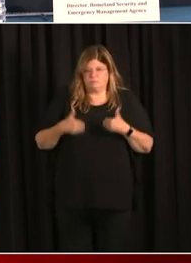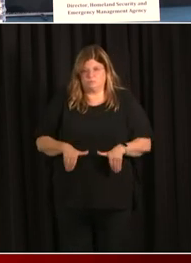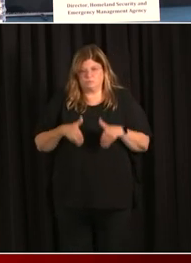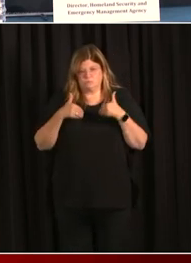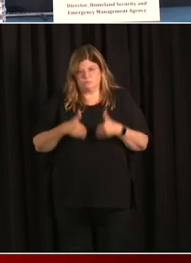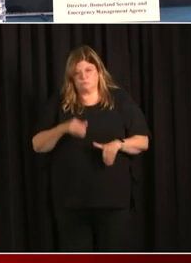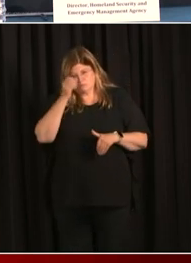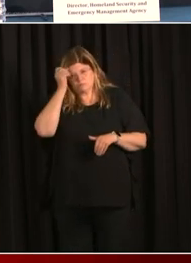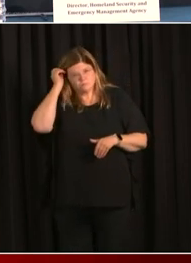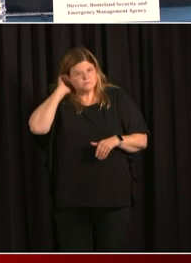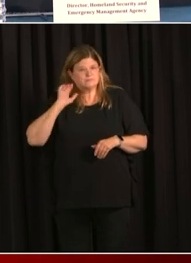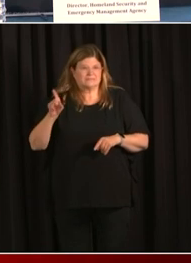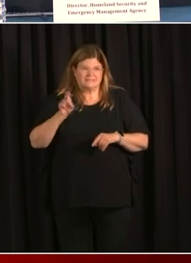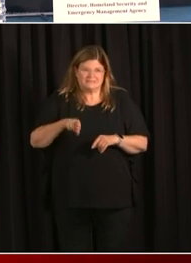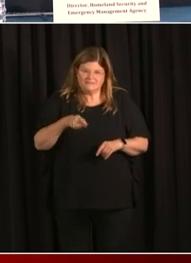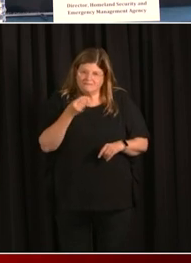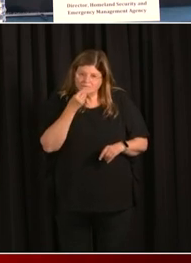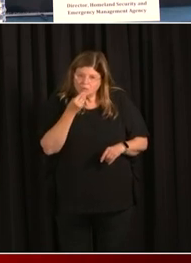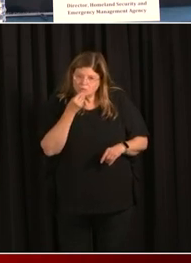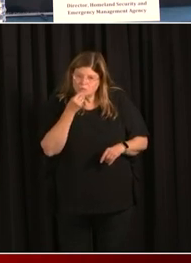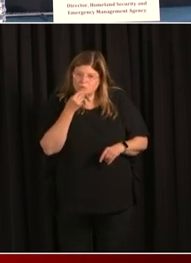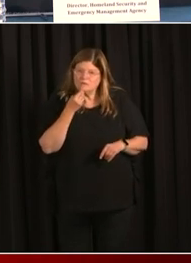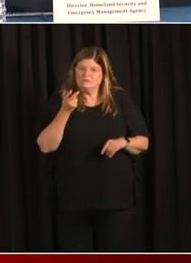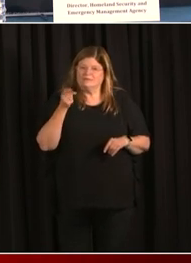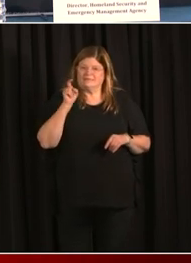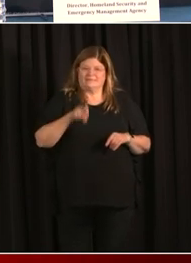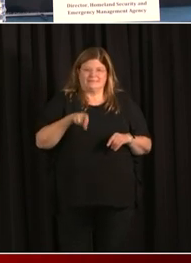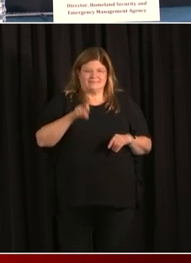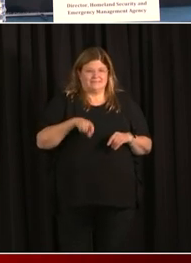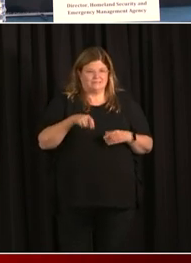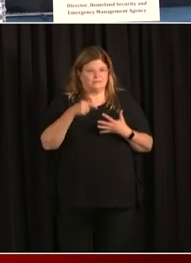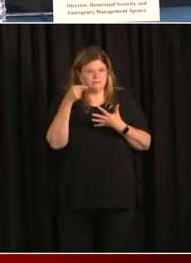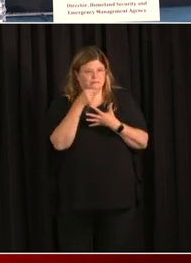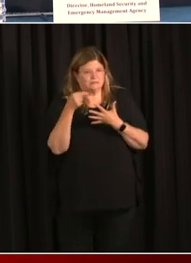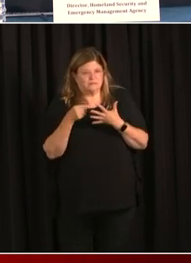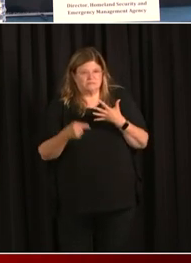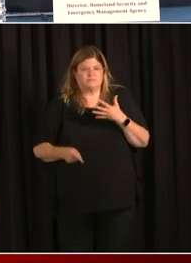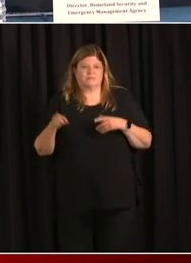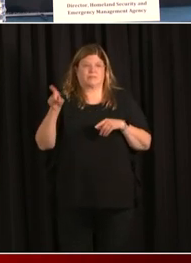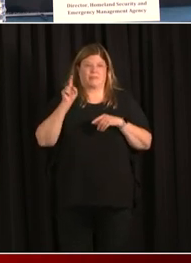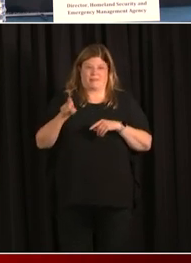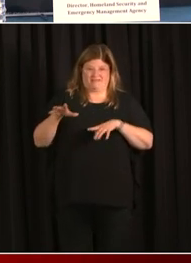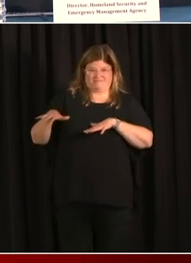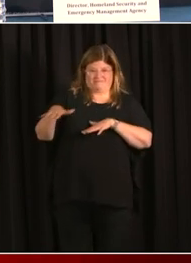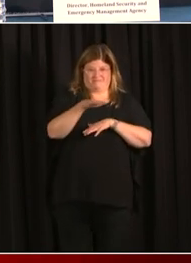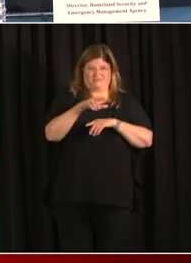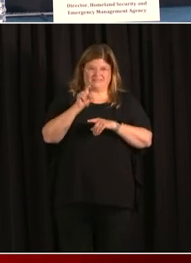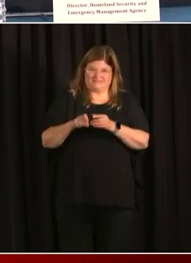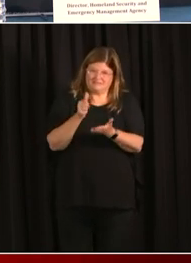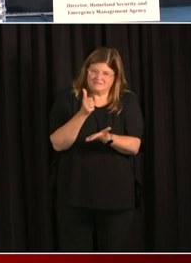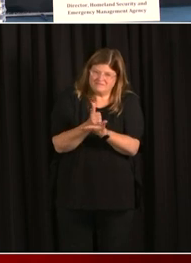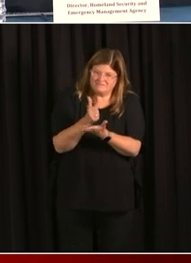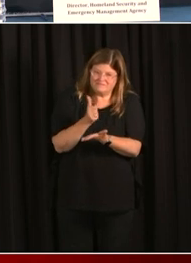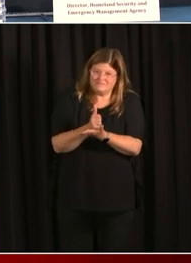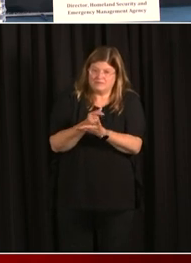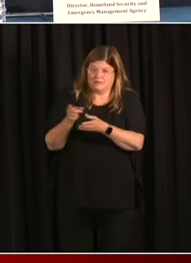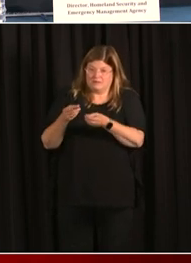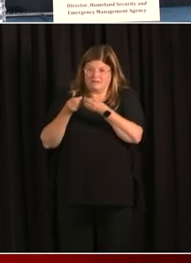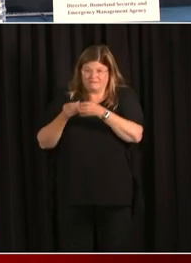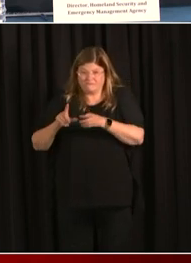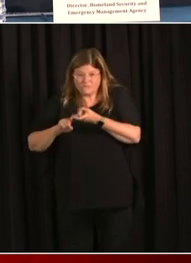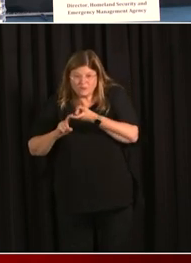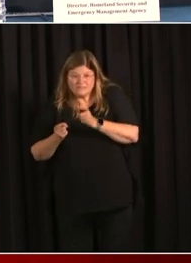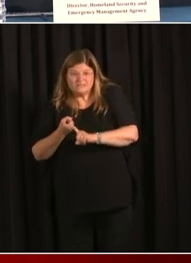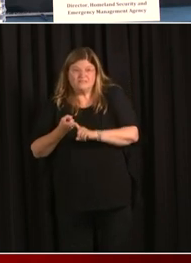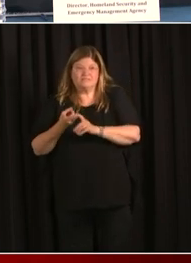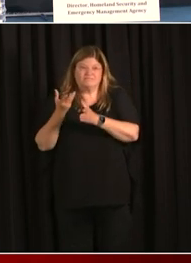on food and commodities, and also needed assistance in the event that they lost a loved one.